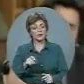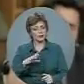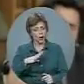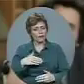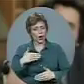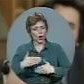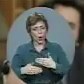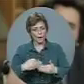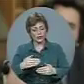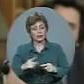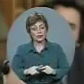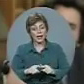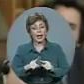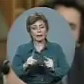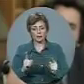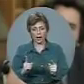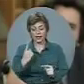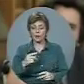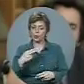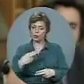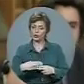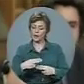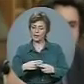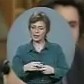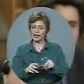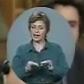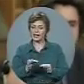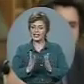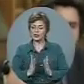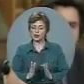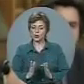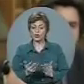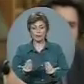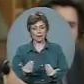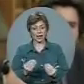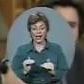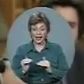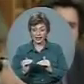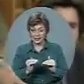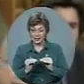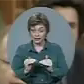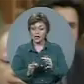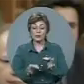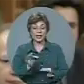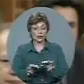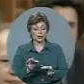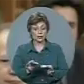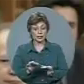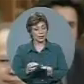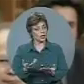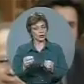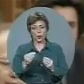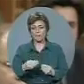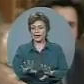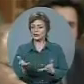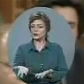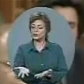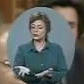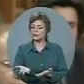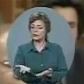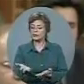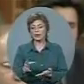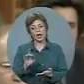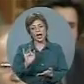Speaker, fairness and independence are being sacrificed in the name of a right-wing political agenda. When will the Prime